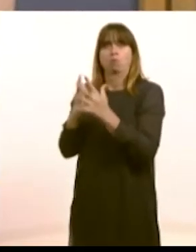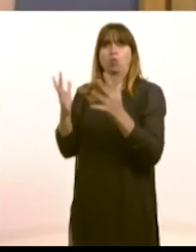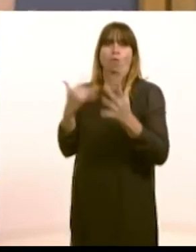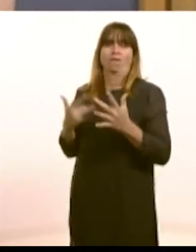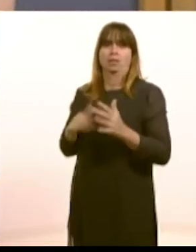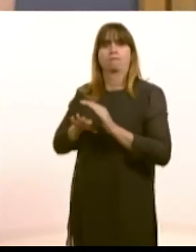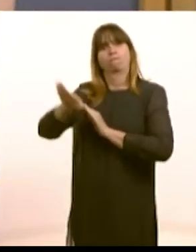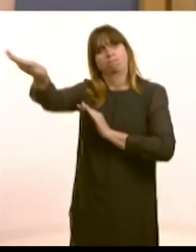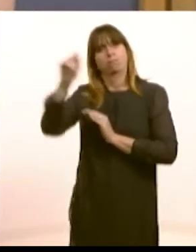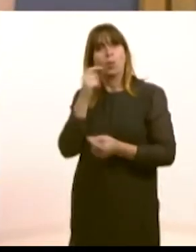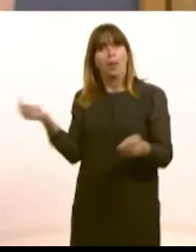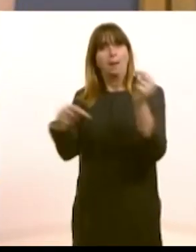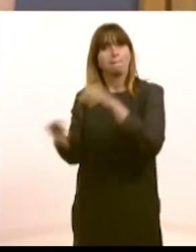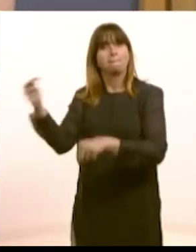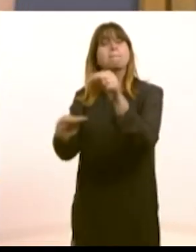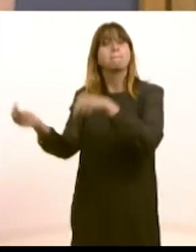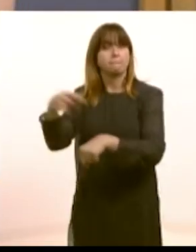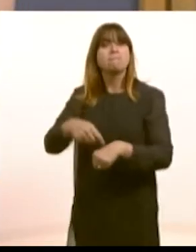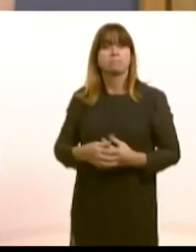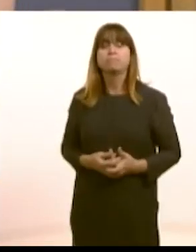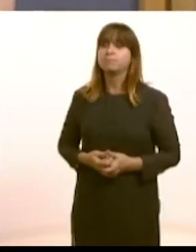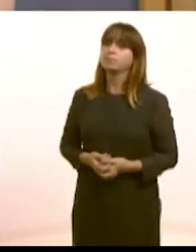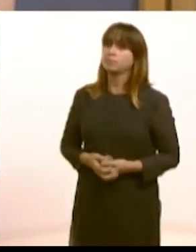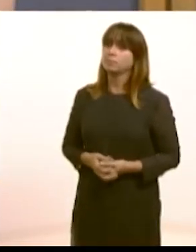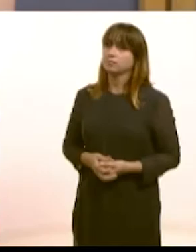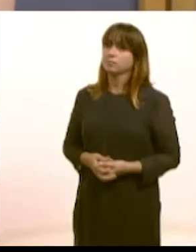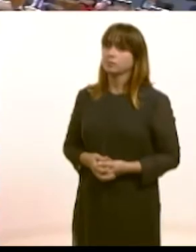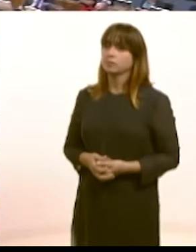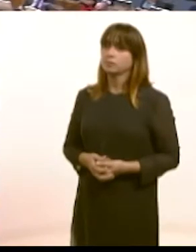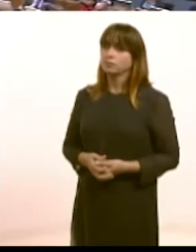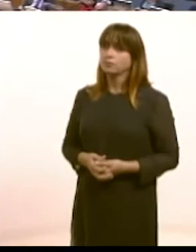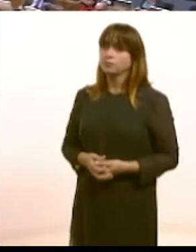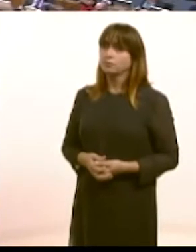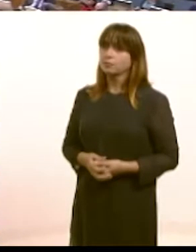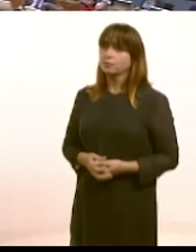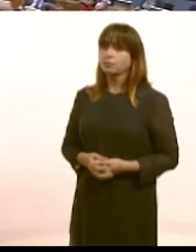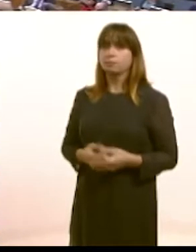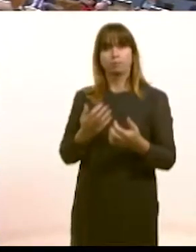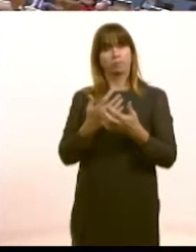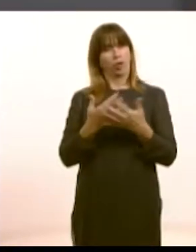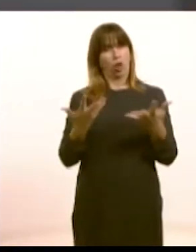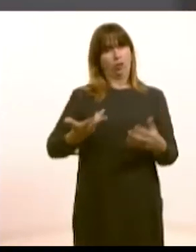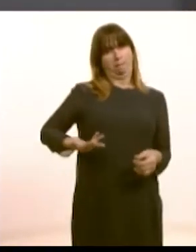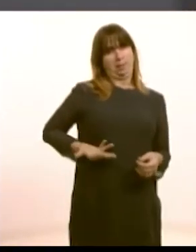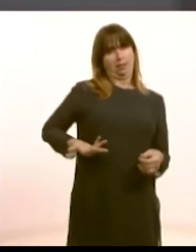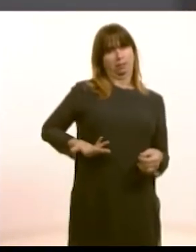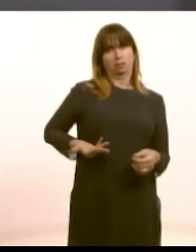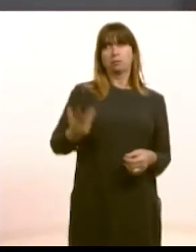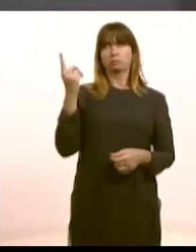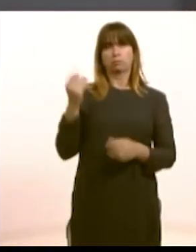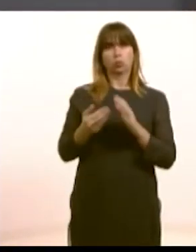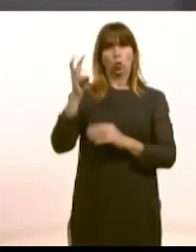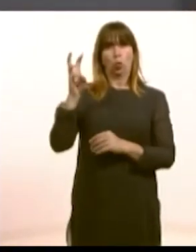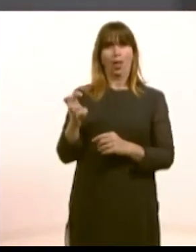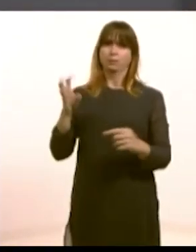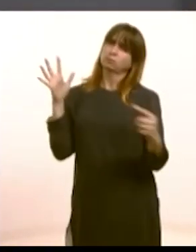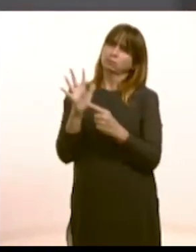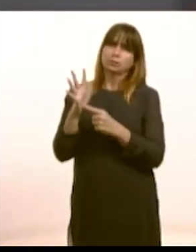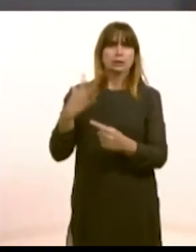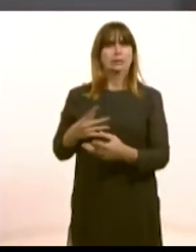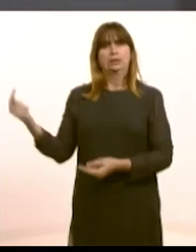Michelle Brown. Thank you, Presiding Officer. First Minister, many businesses in North Wales are dependent on tourism and have long